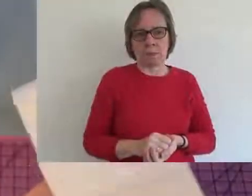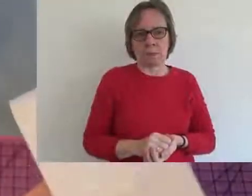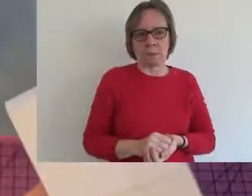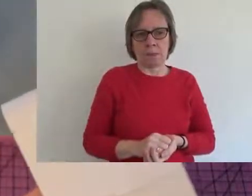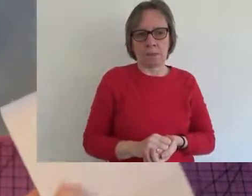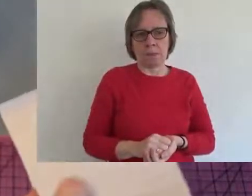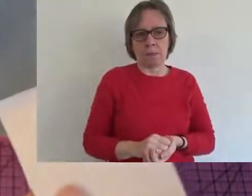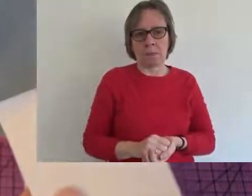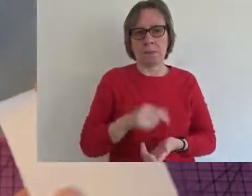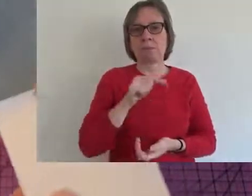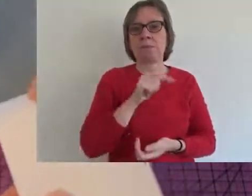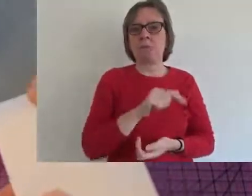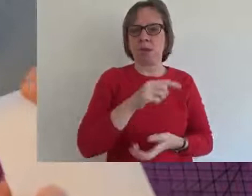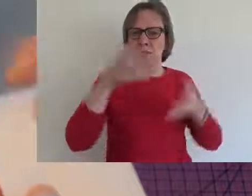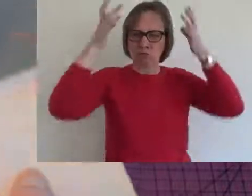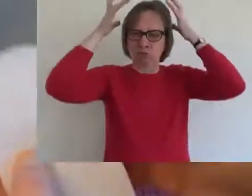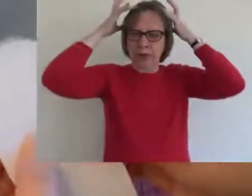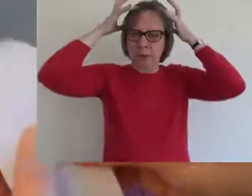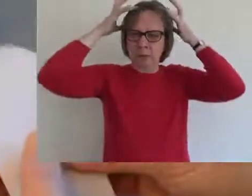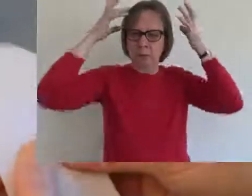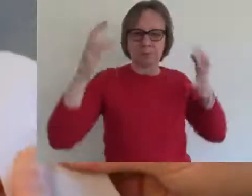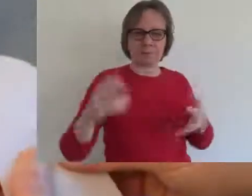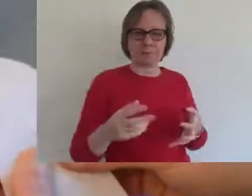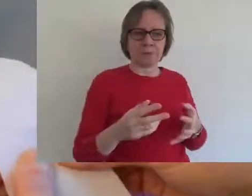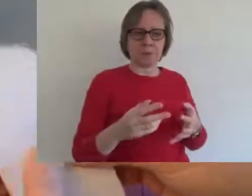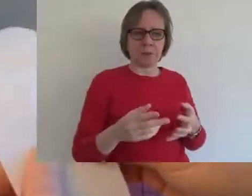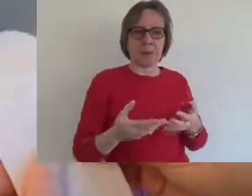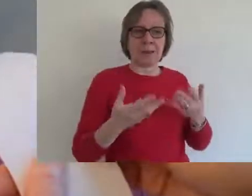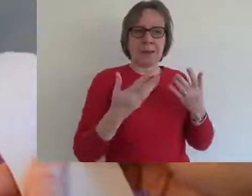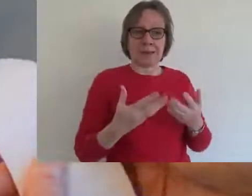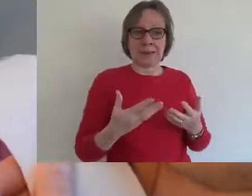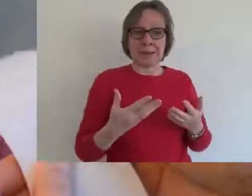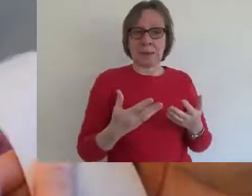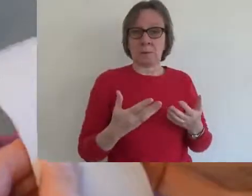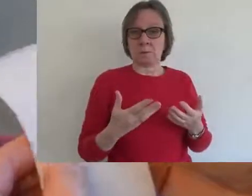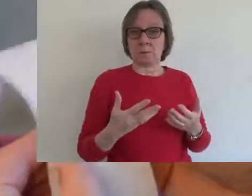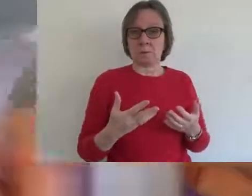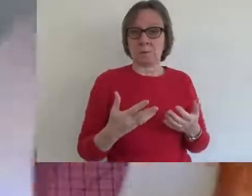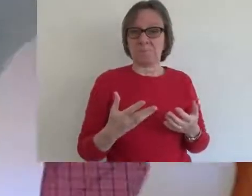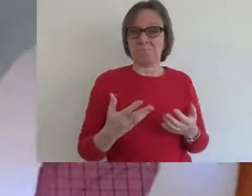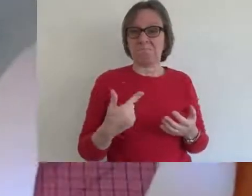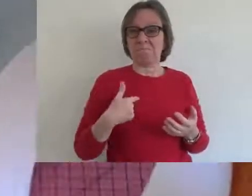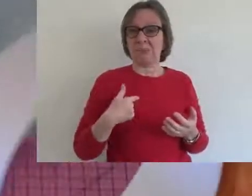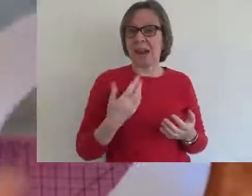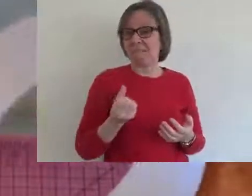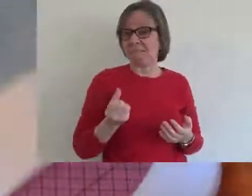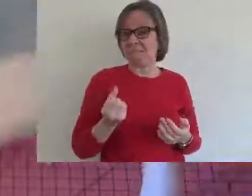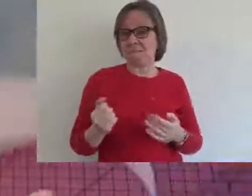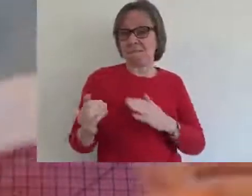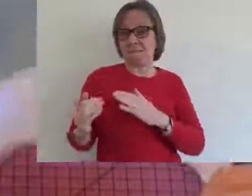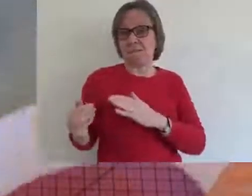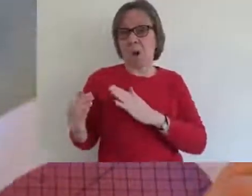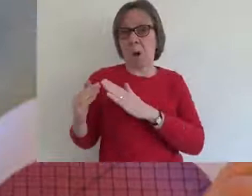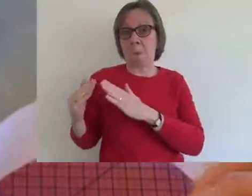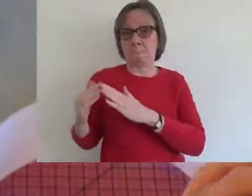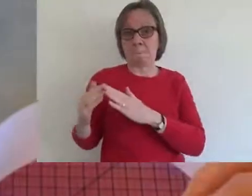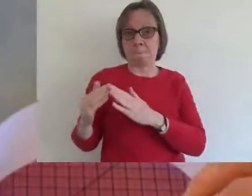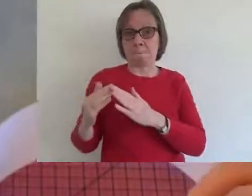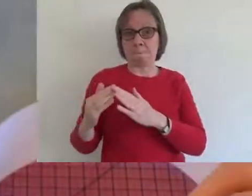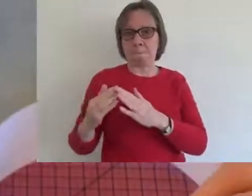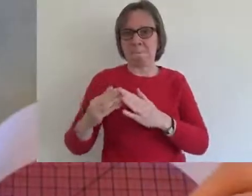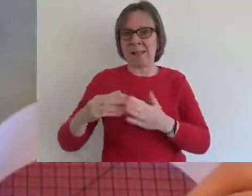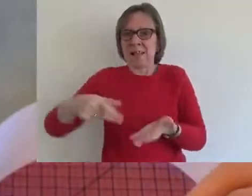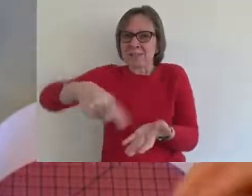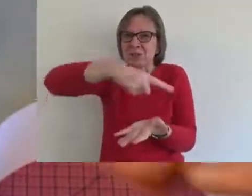to make my crown. And then you can see I've decorated it. Now I had